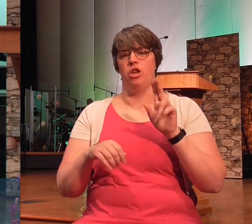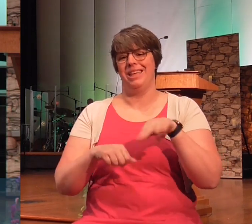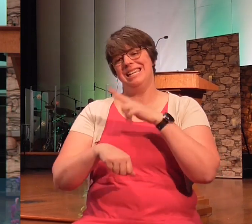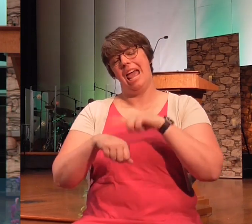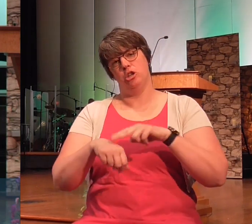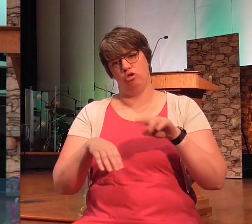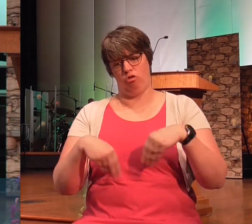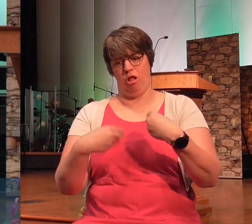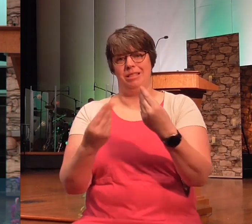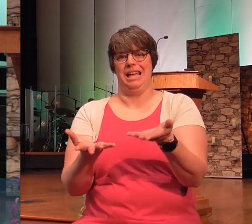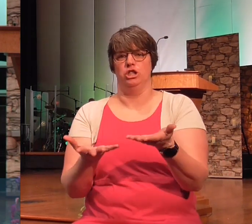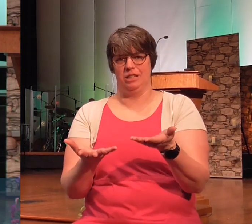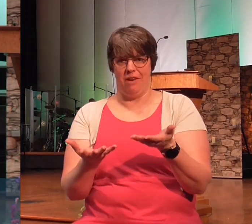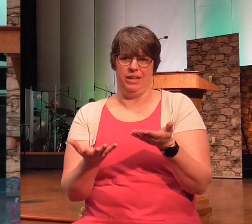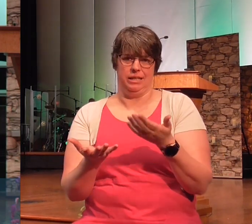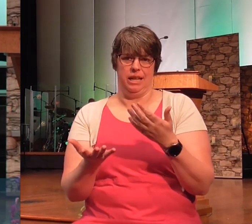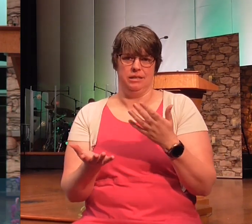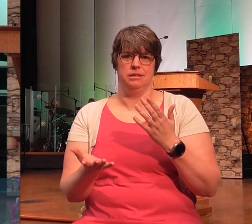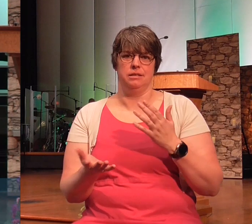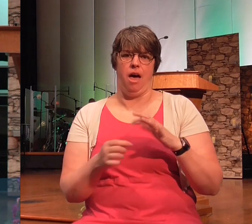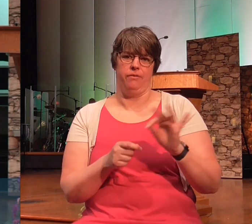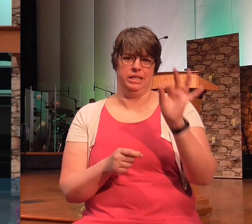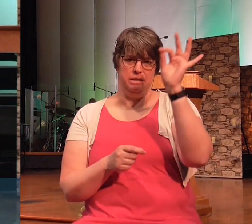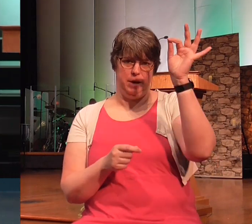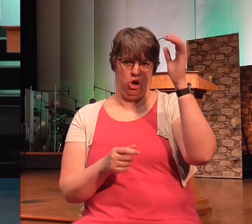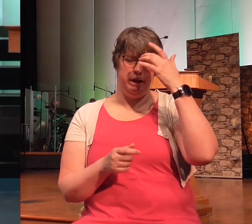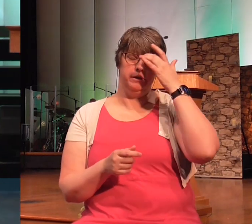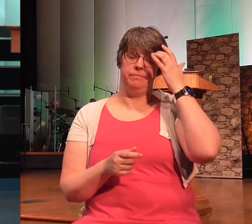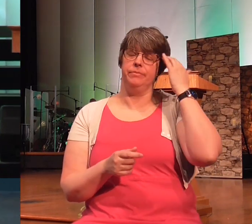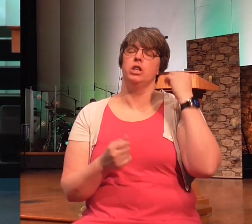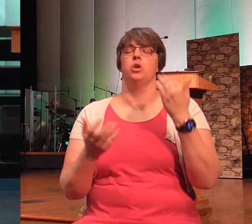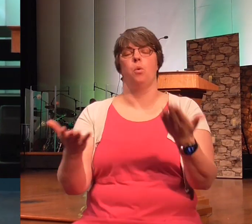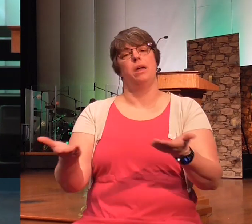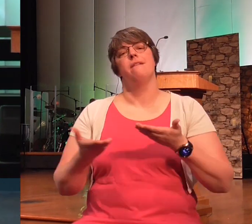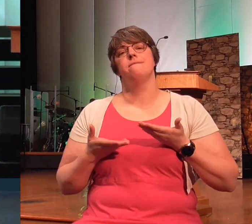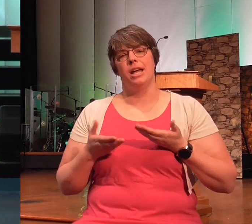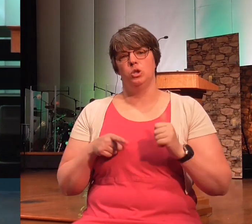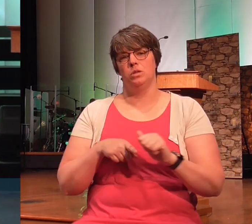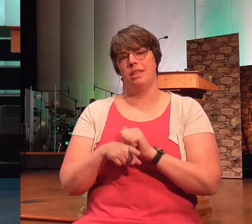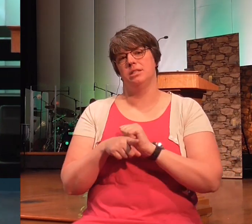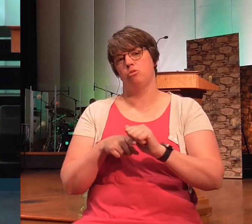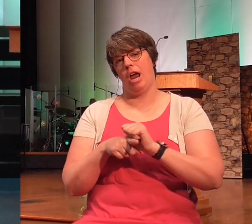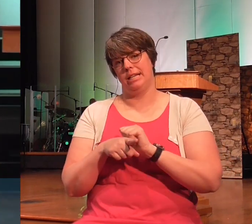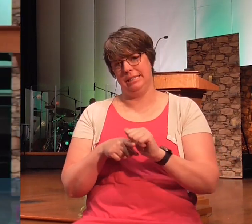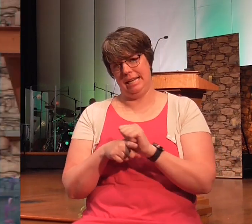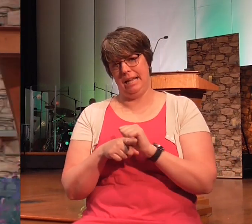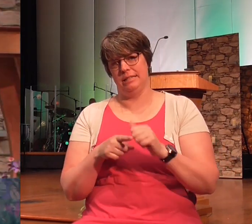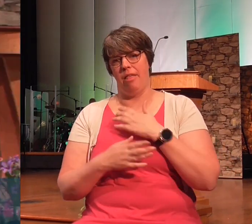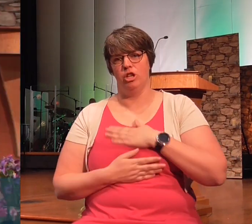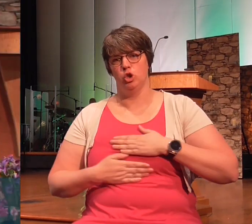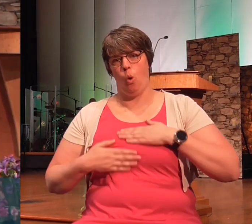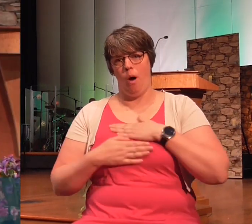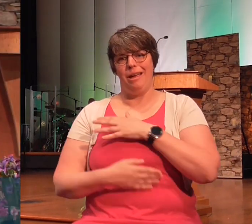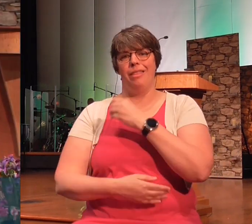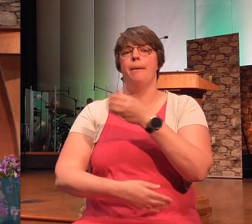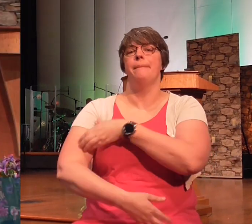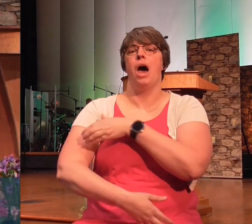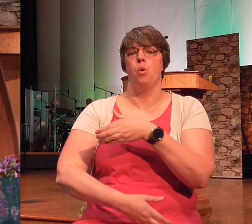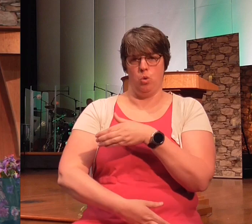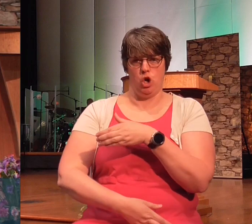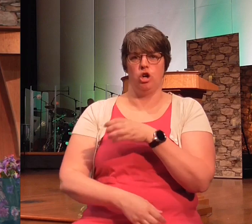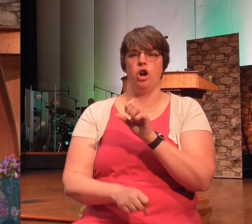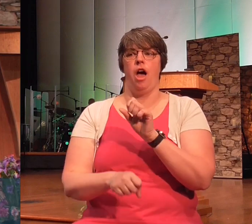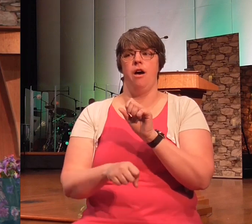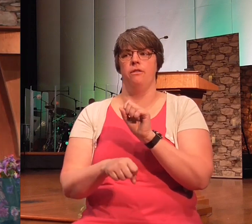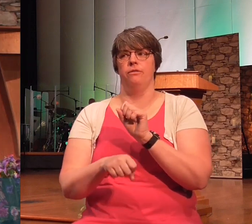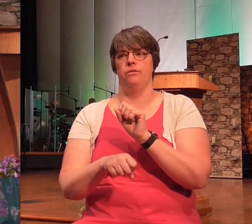of our spirit and of the Spirit. So we just invite you into this spiritual practice, into the joy of it and the power of